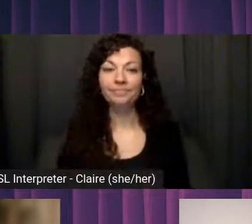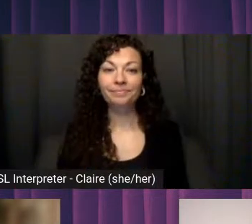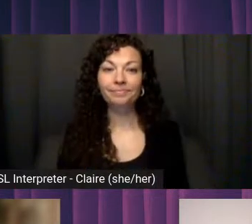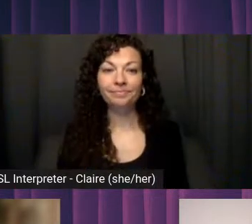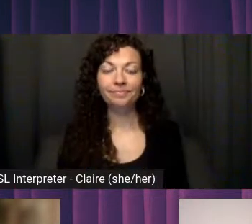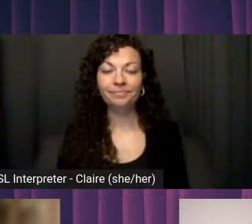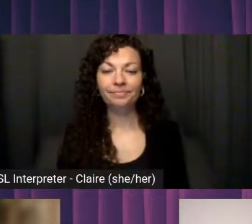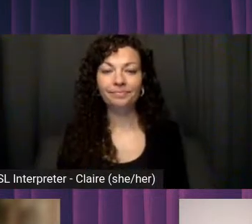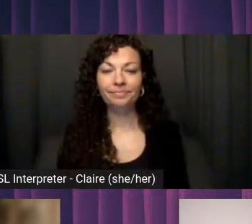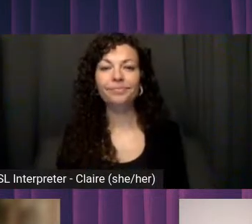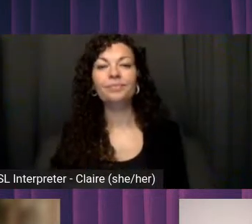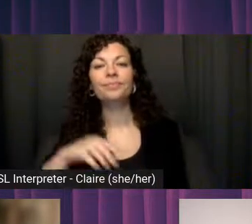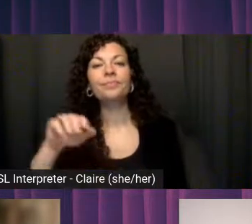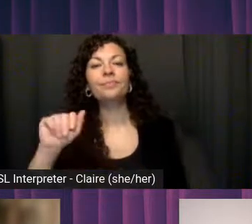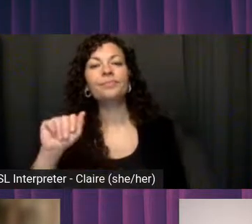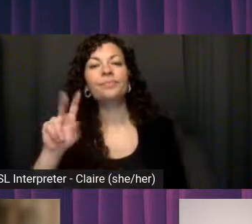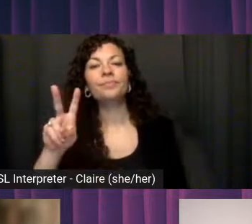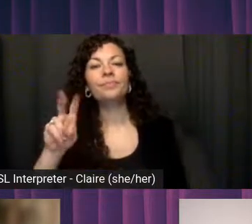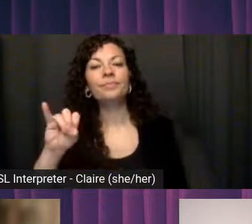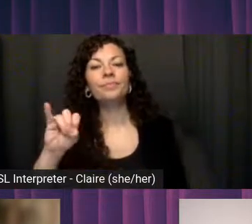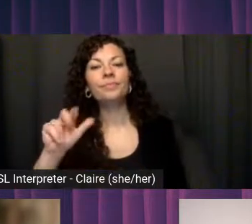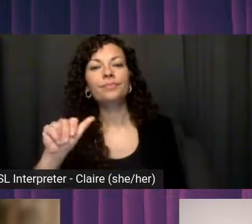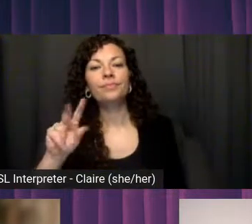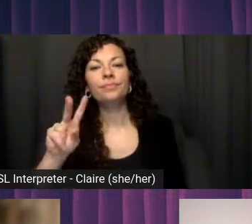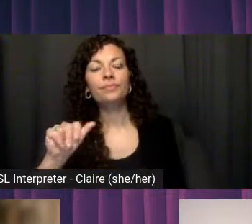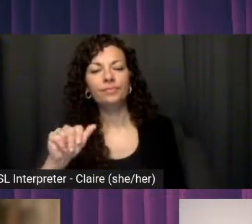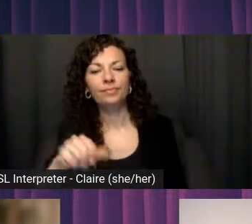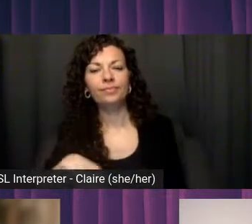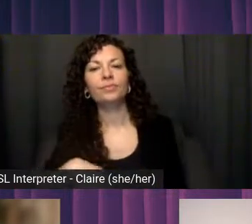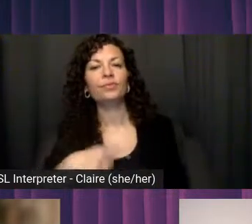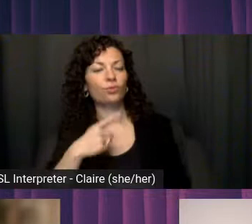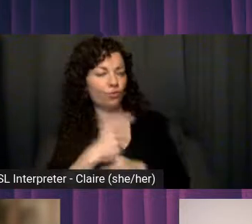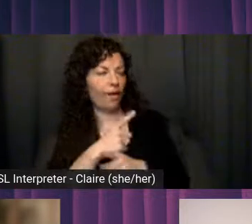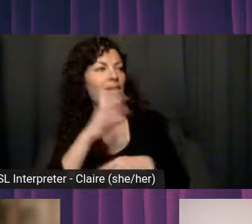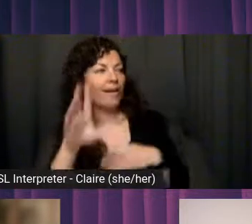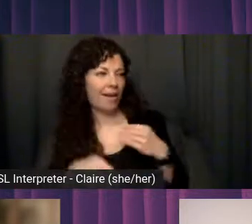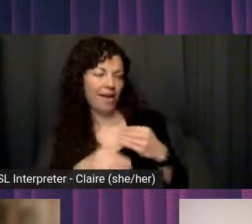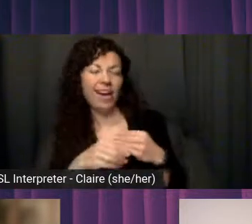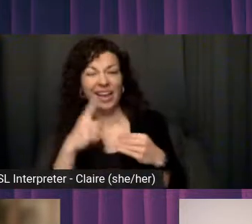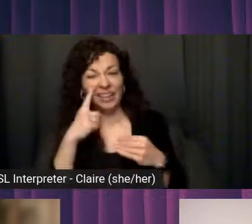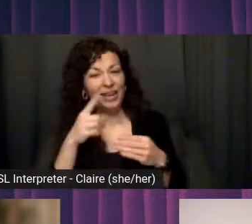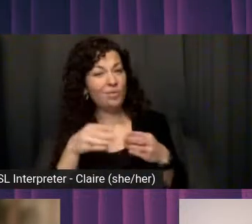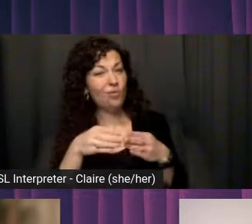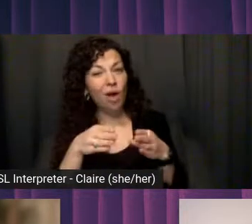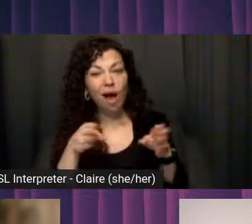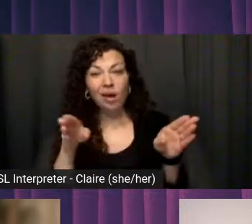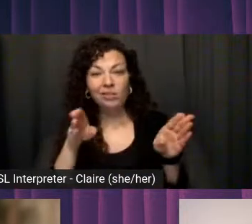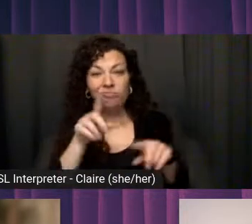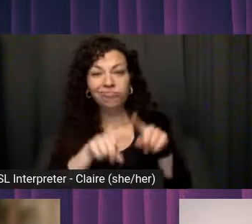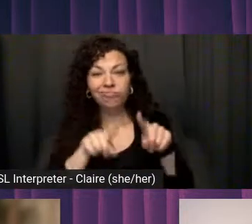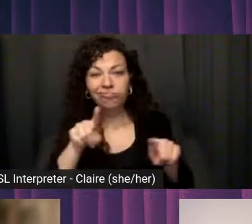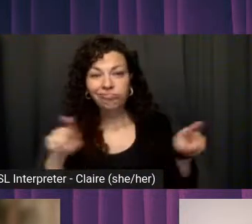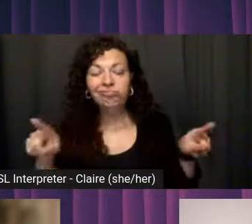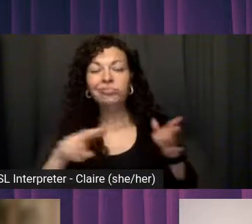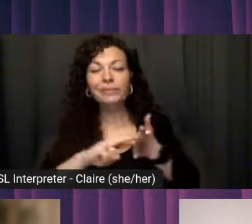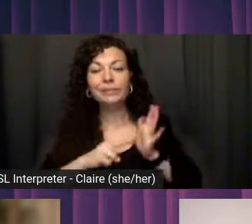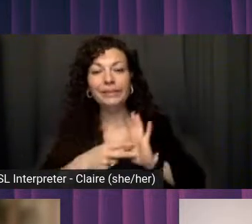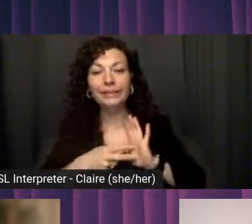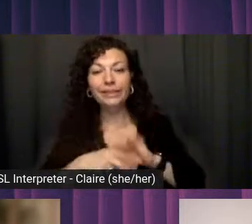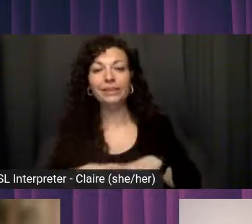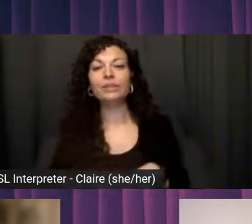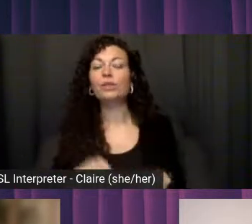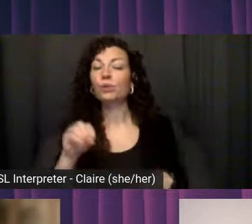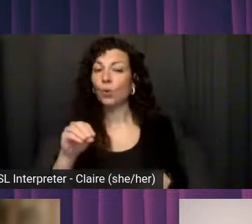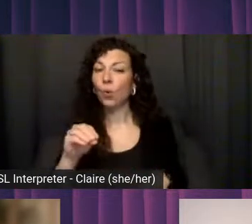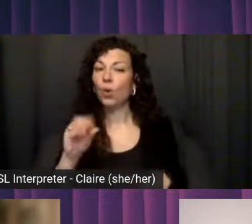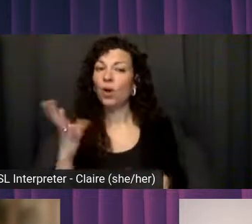to add to that, I would say when we're talking about how broad gender affirming care is, I mean, I include the training of support staff